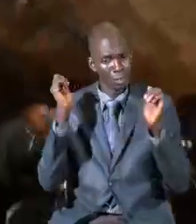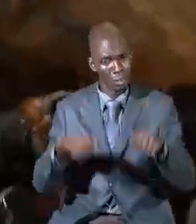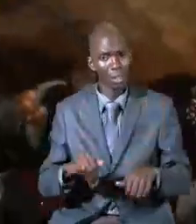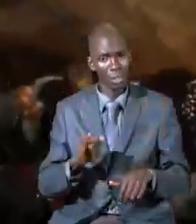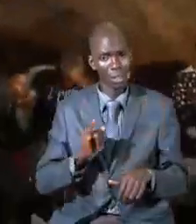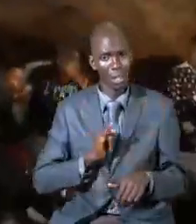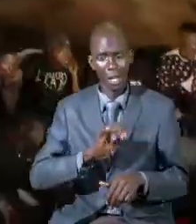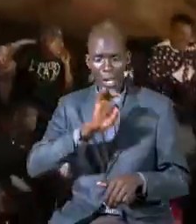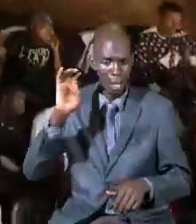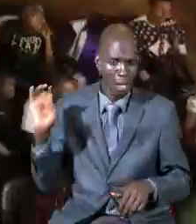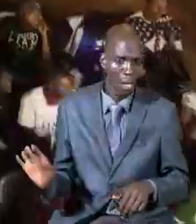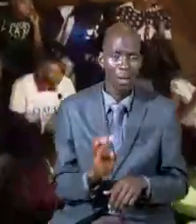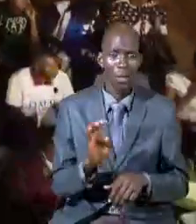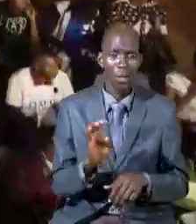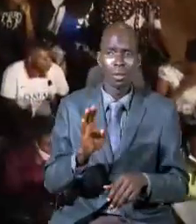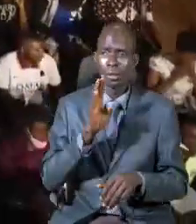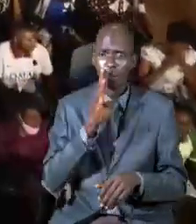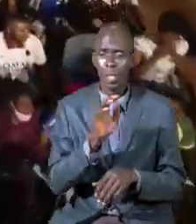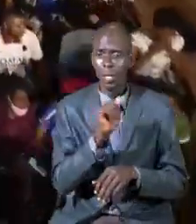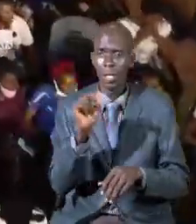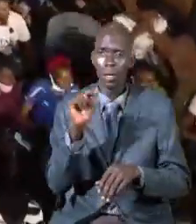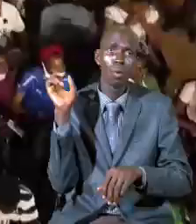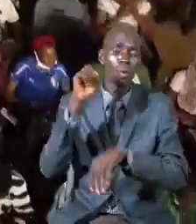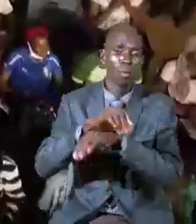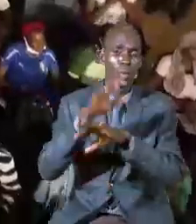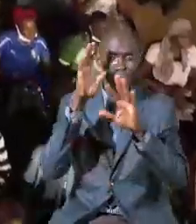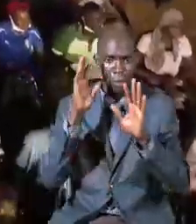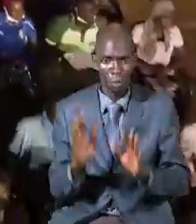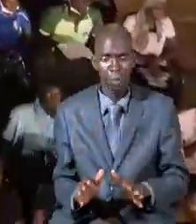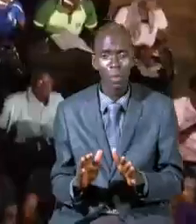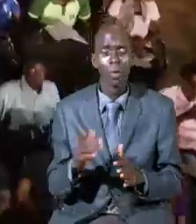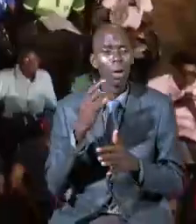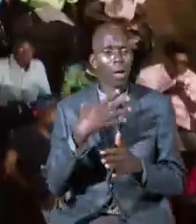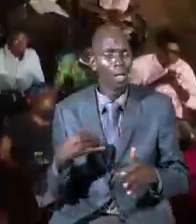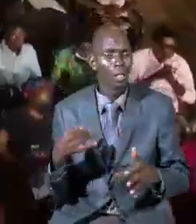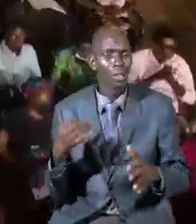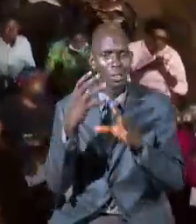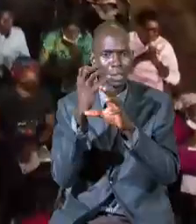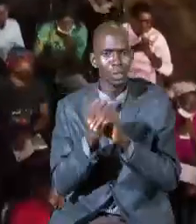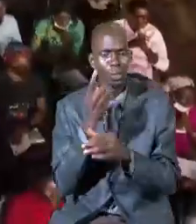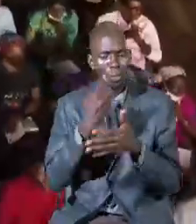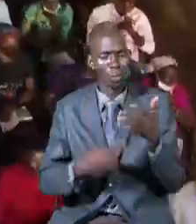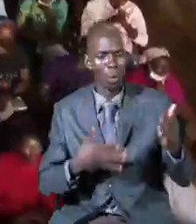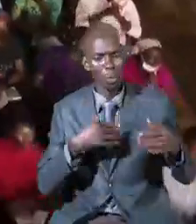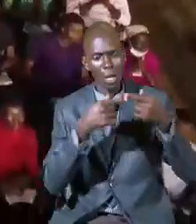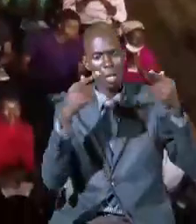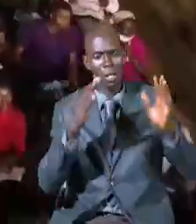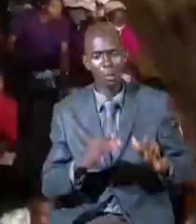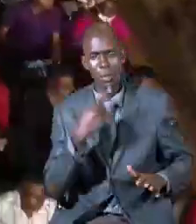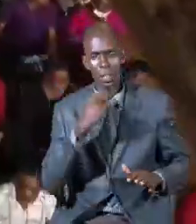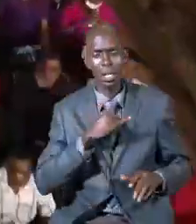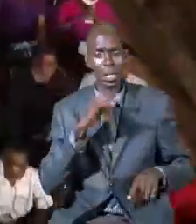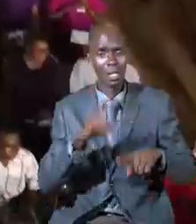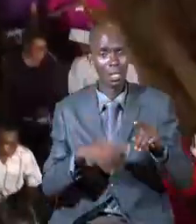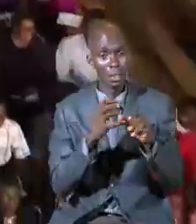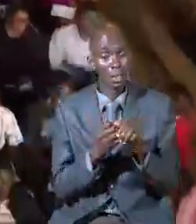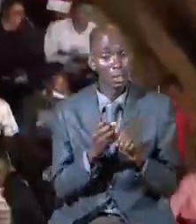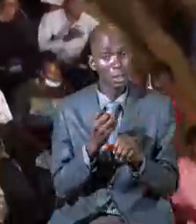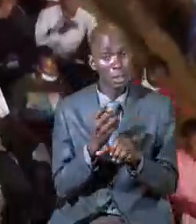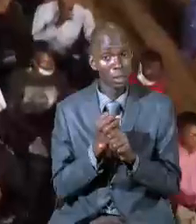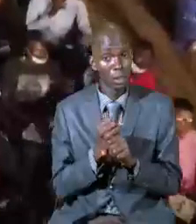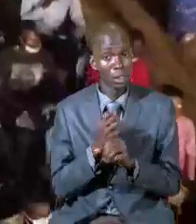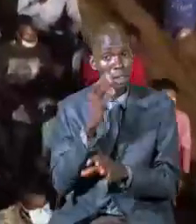overcomer, an achiever? What those enemies have said, I will never achieve. If thou canst believe,